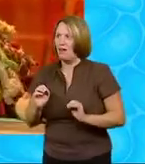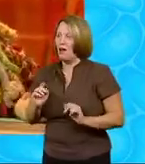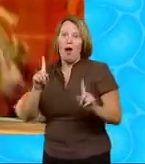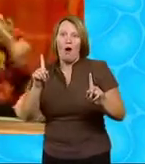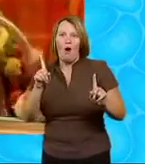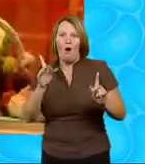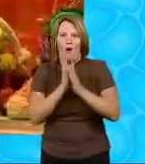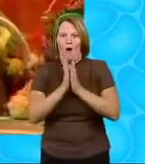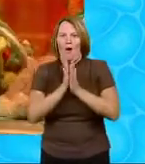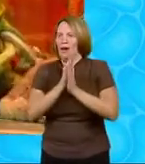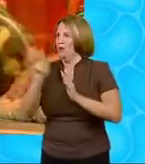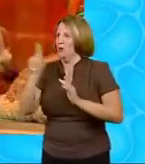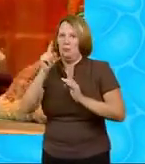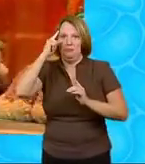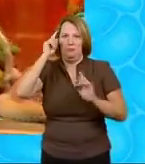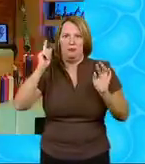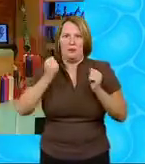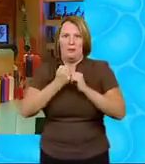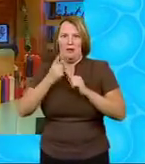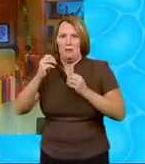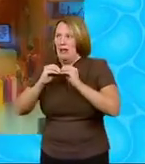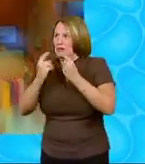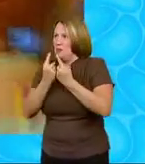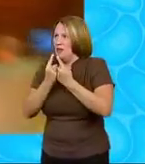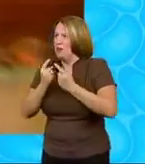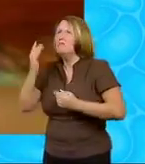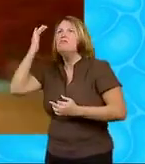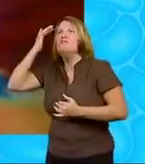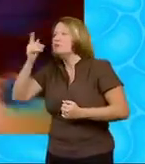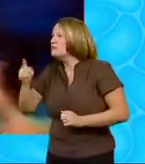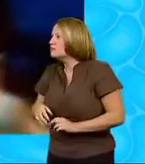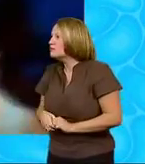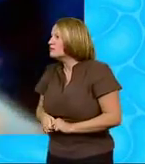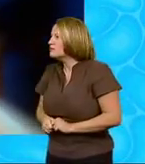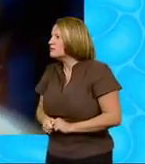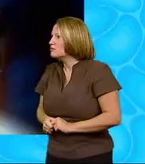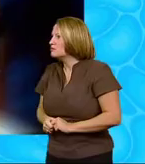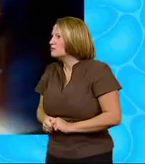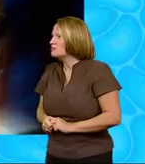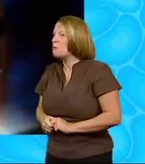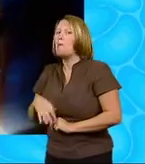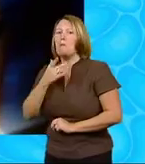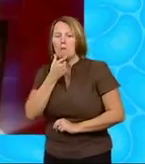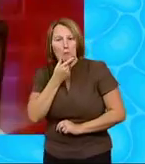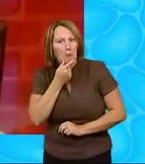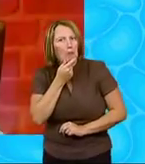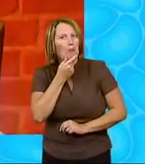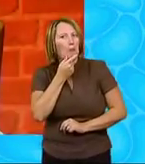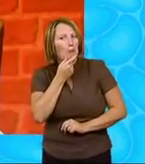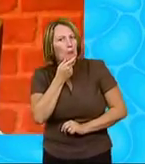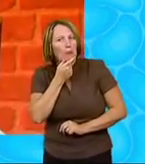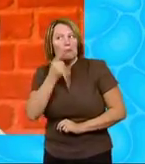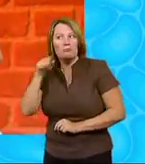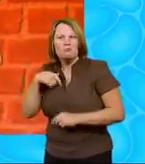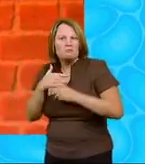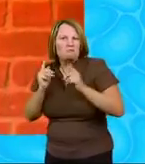Oh, hey, you two. I think Chris is having a making moment. Yeah, you know what